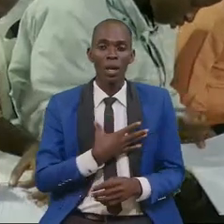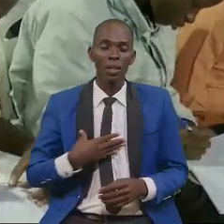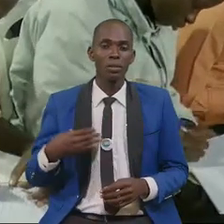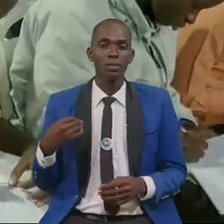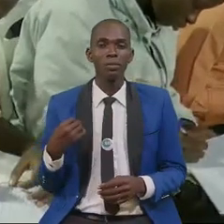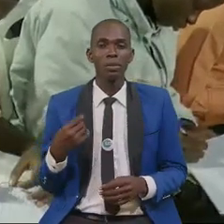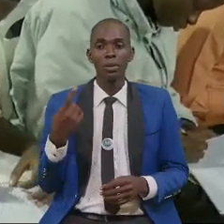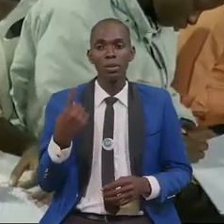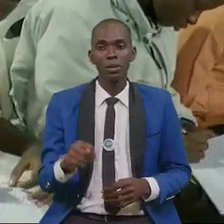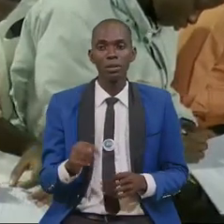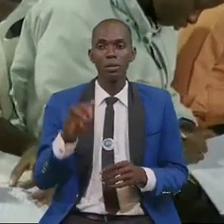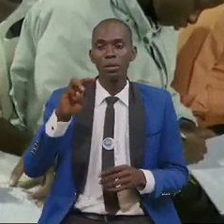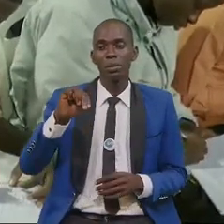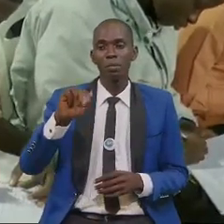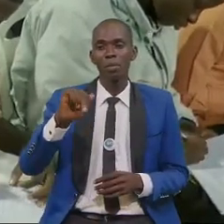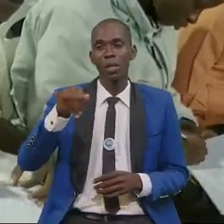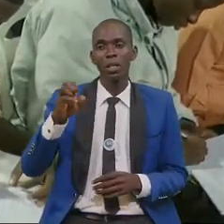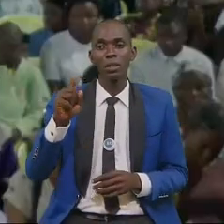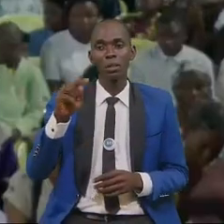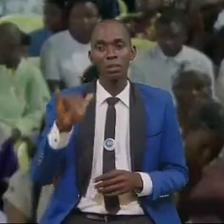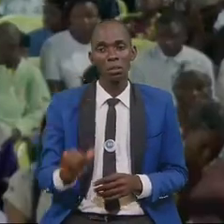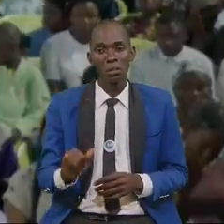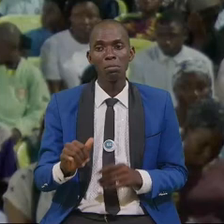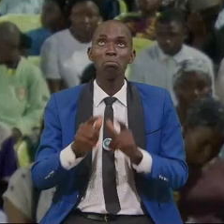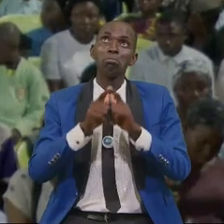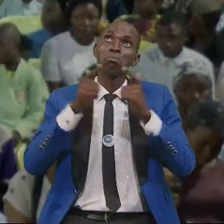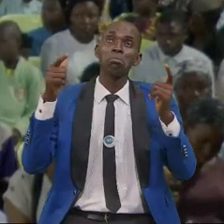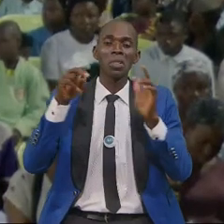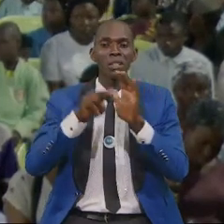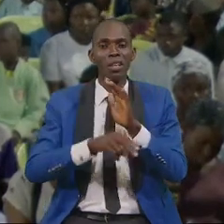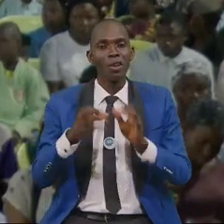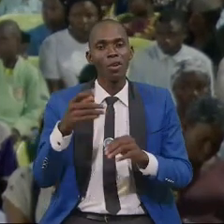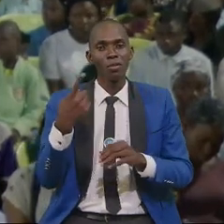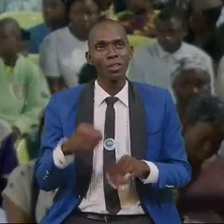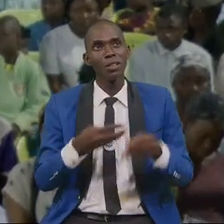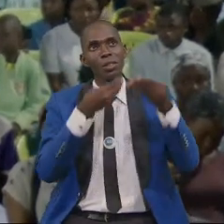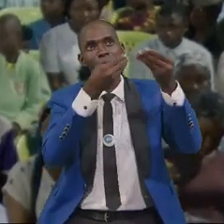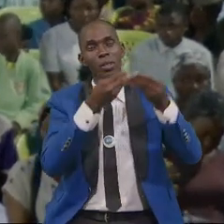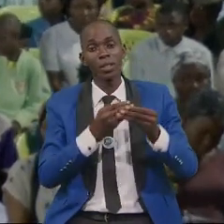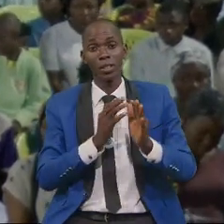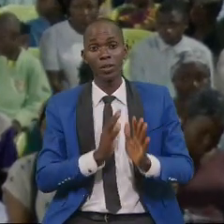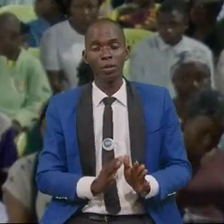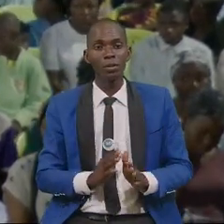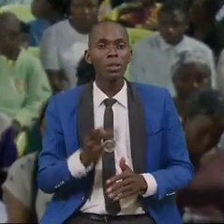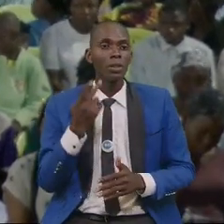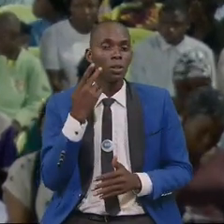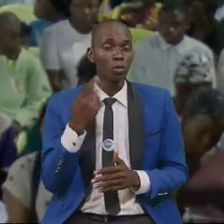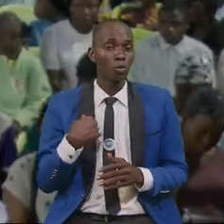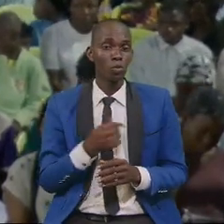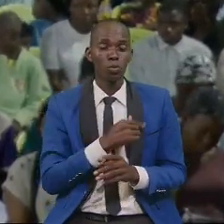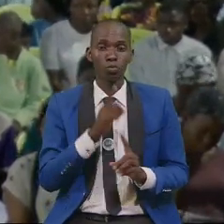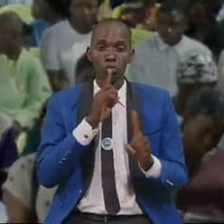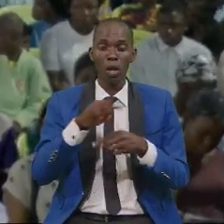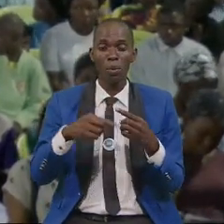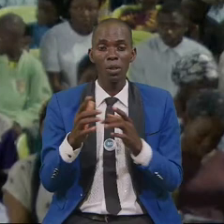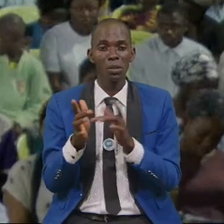the majesty of the Mediator. As we're talking about Jesus Christ, the